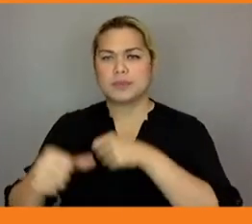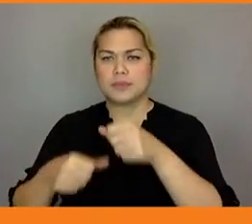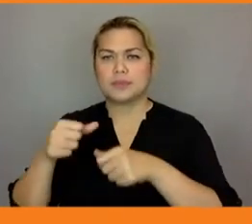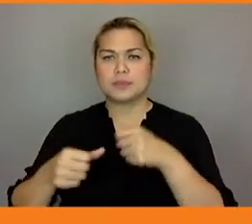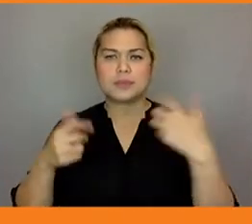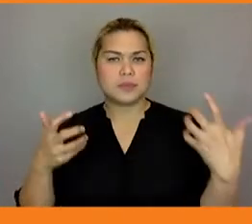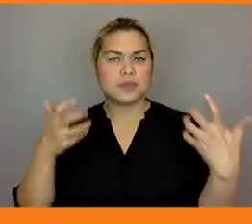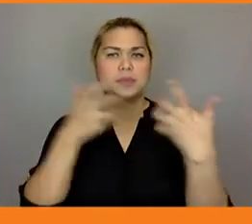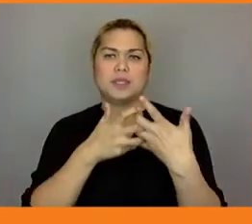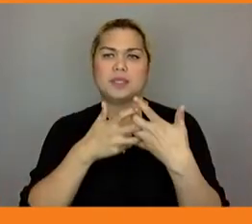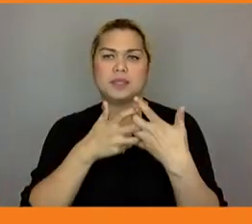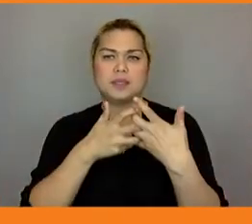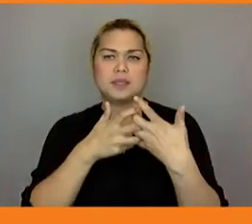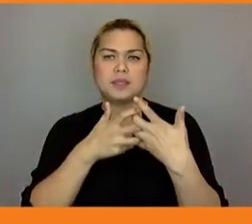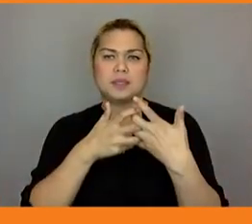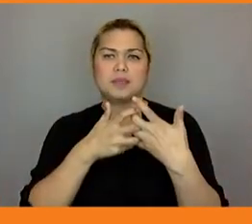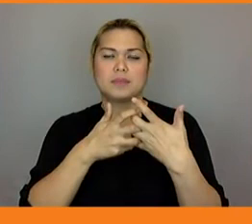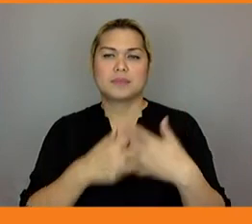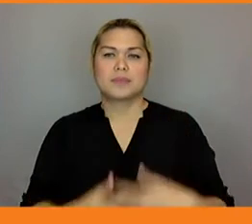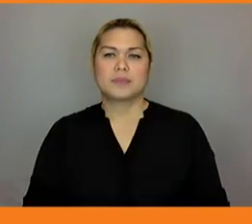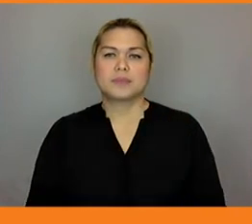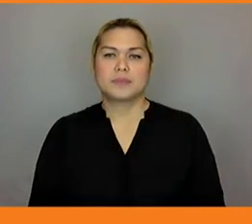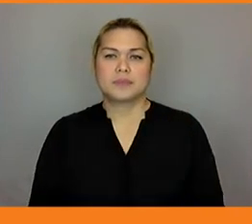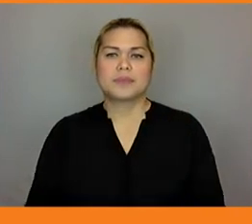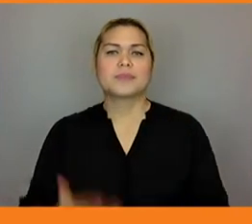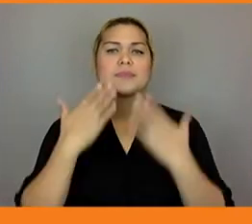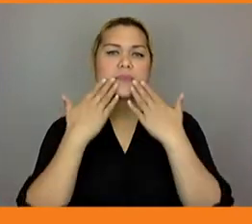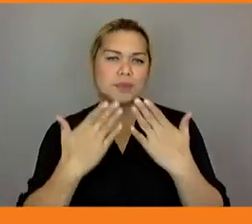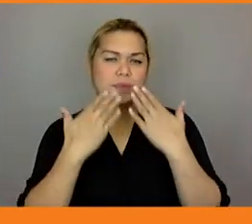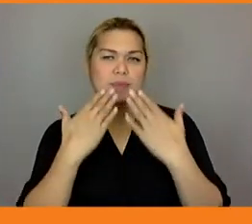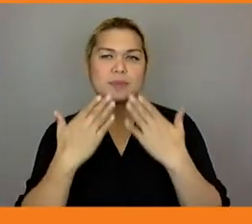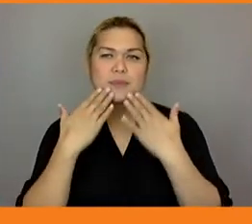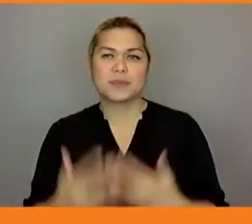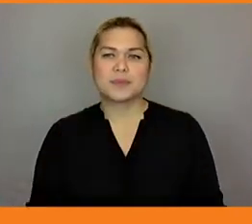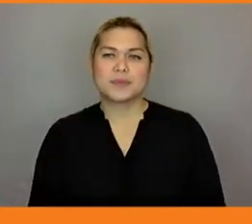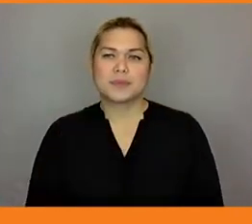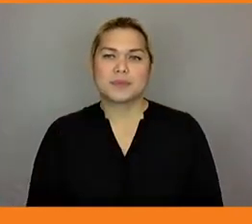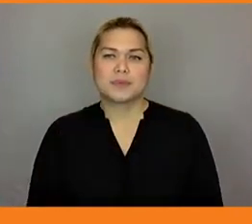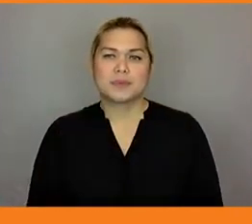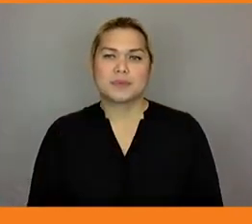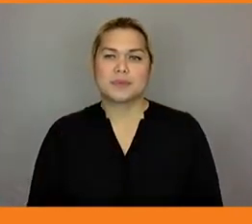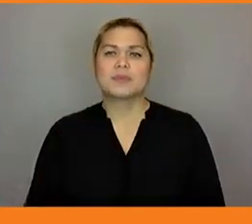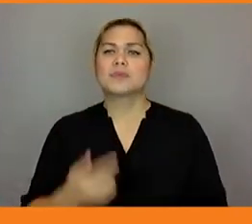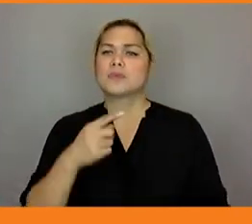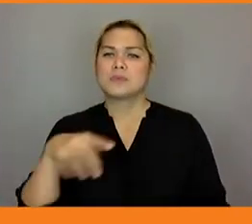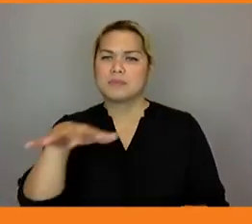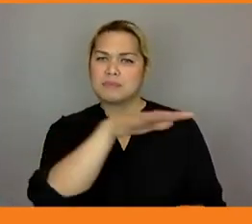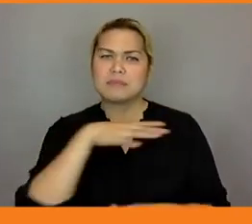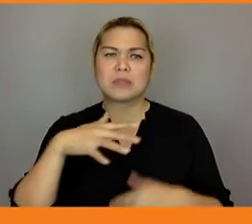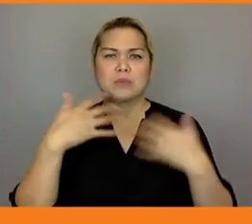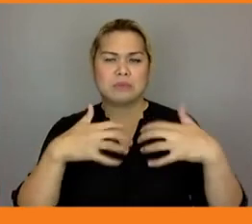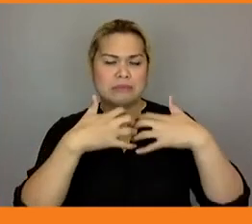Yes, hydropower project is actually one of the big interests of civil society groups and the need